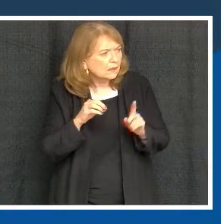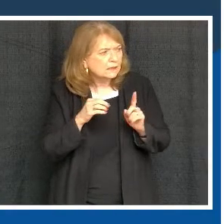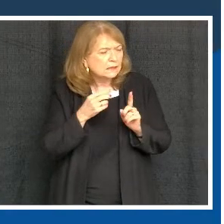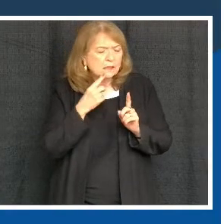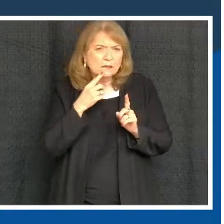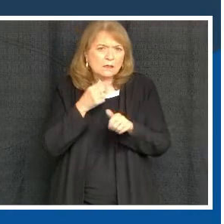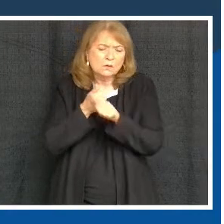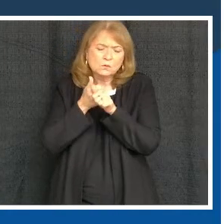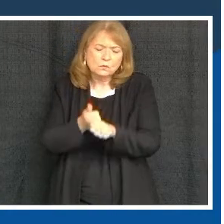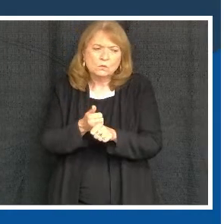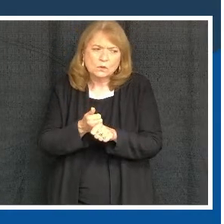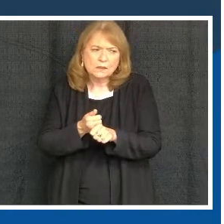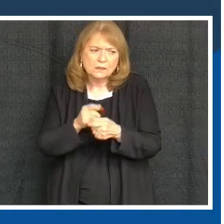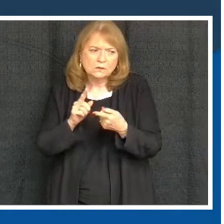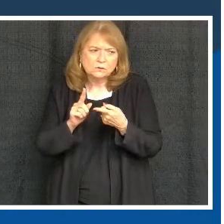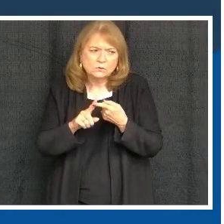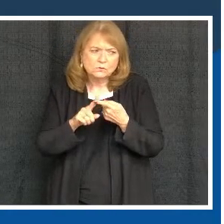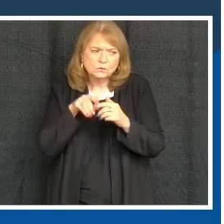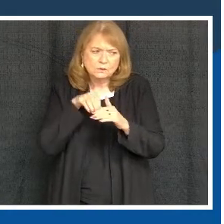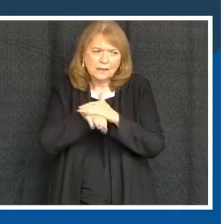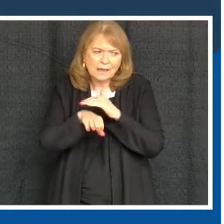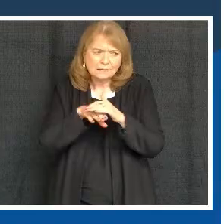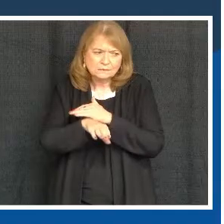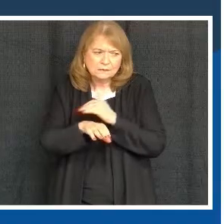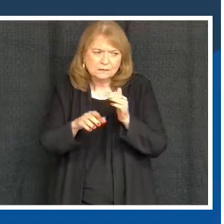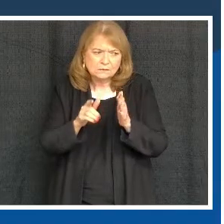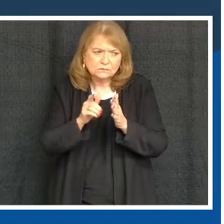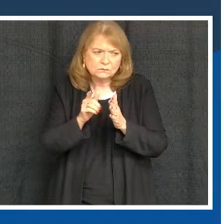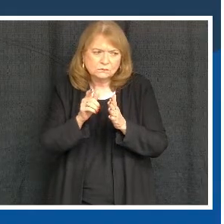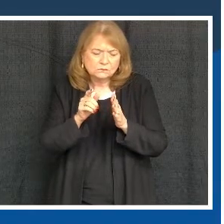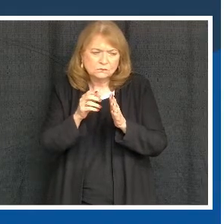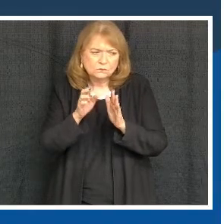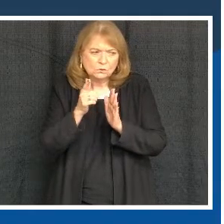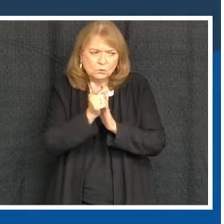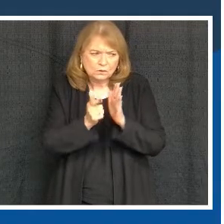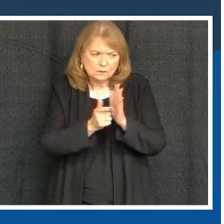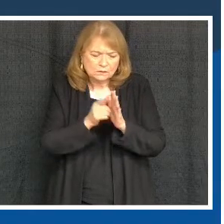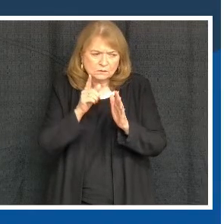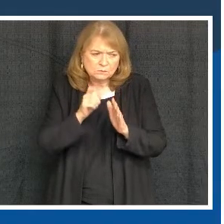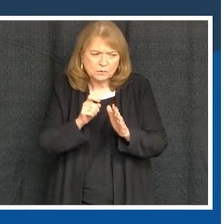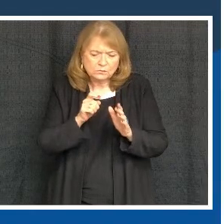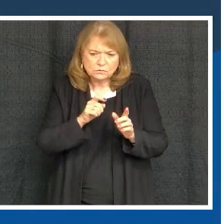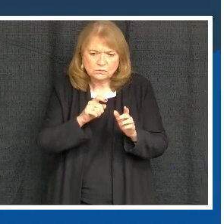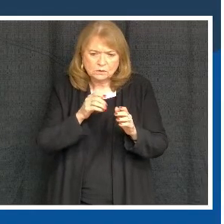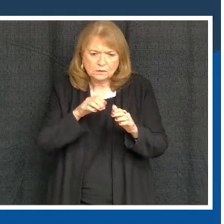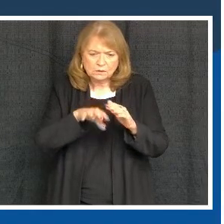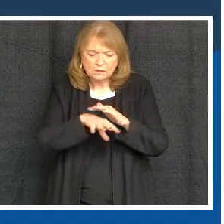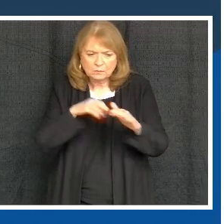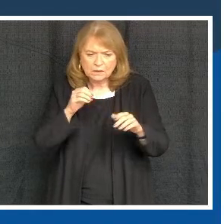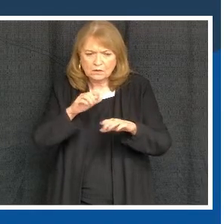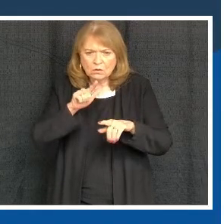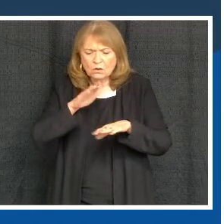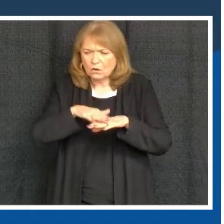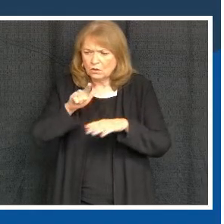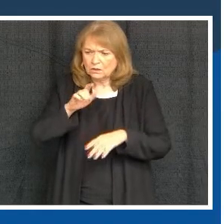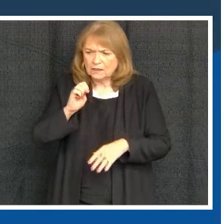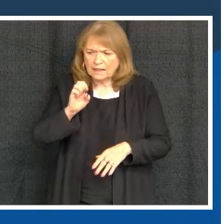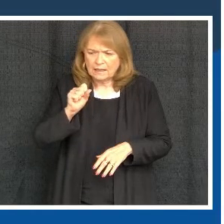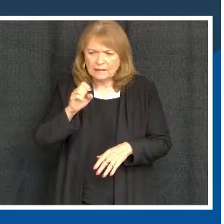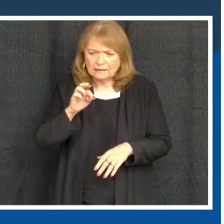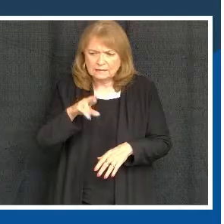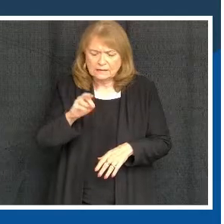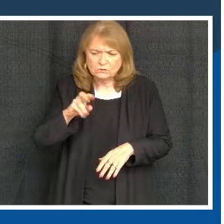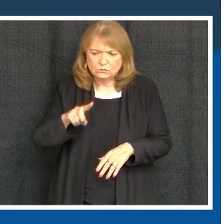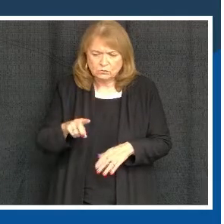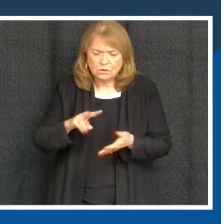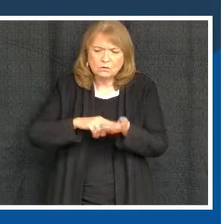According to the access ordinance, you're supposed to go to the lesser road, and in this case, Binks would be the lesser road. So the majority